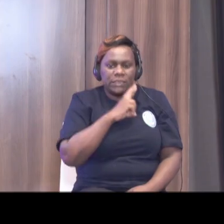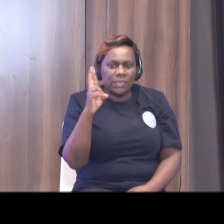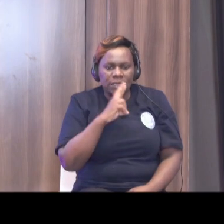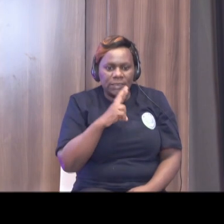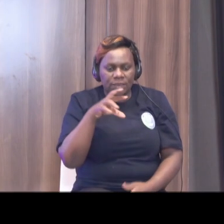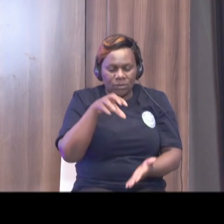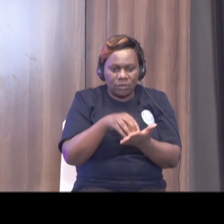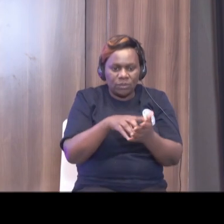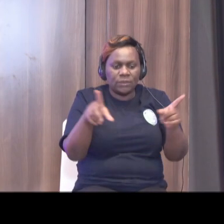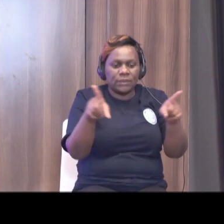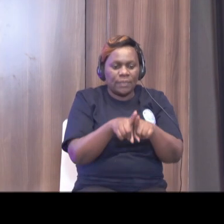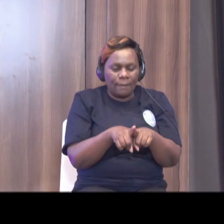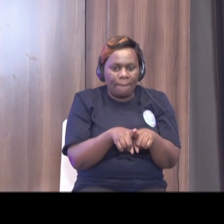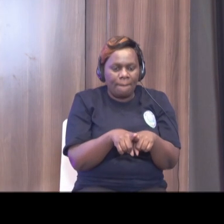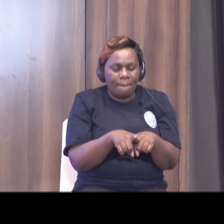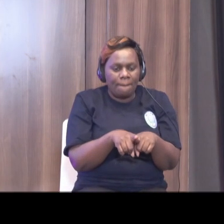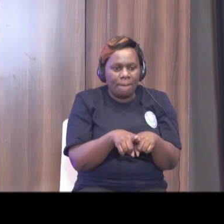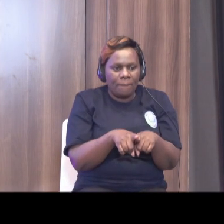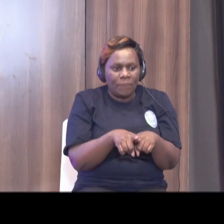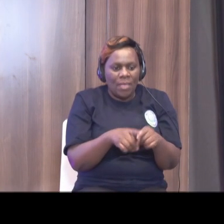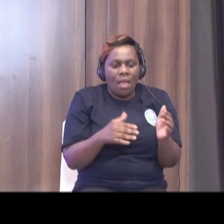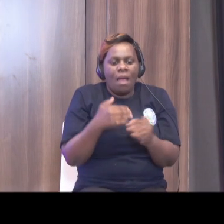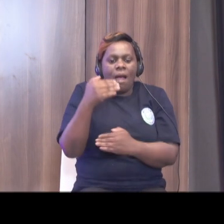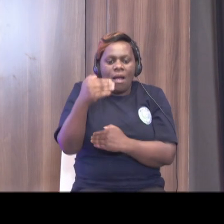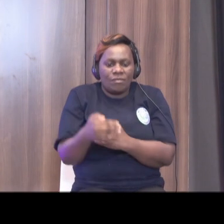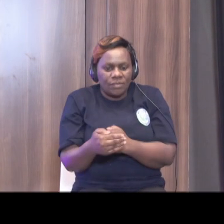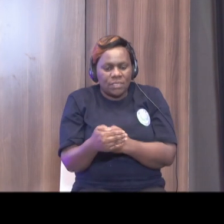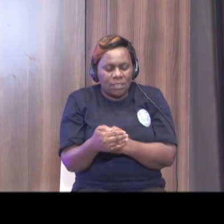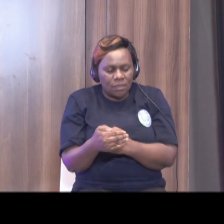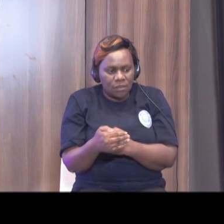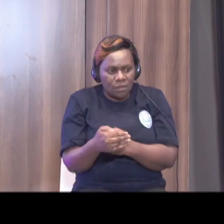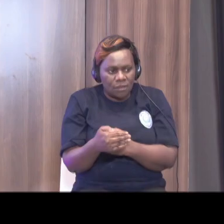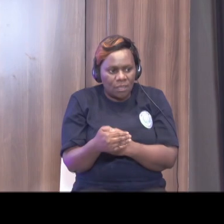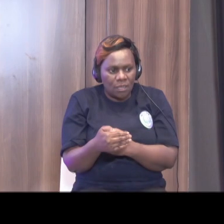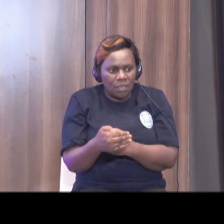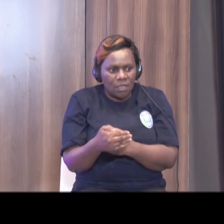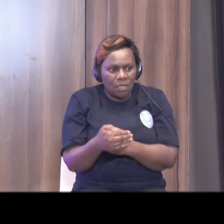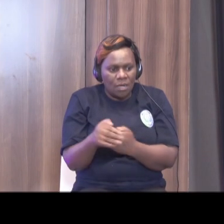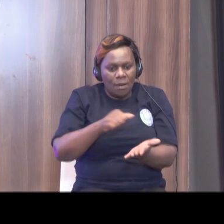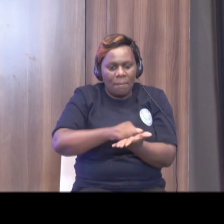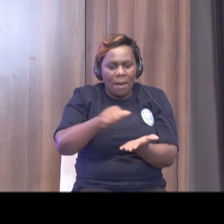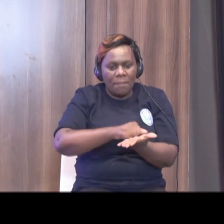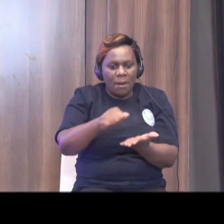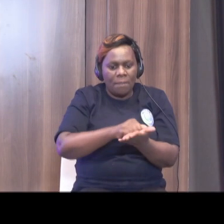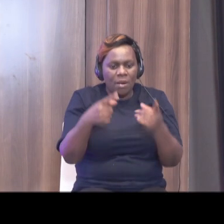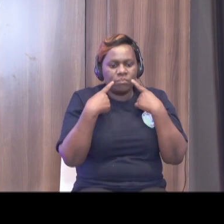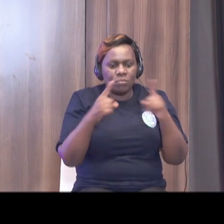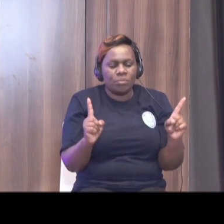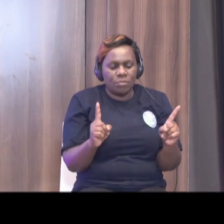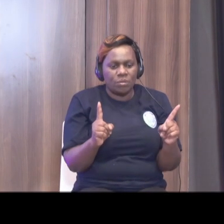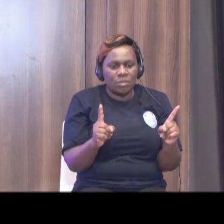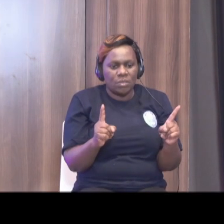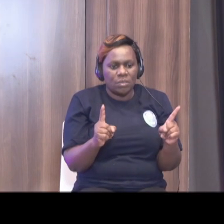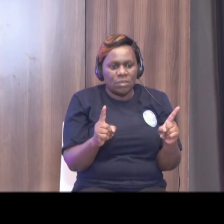infants. And after they published the results of the MATIS trial,